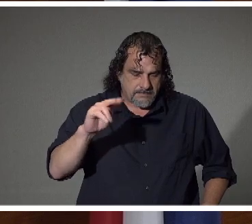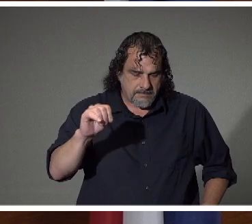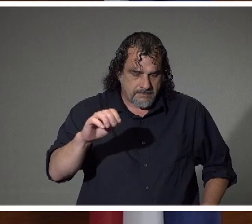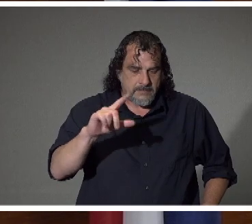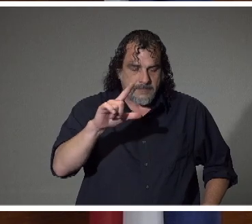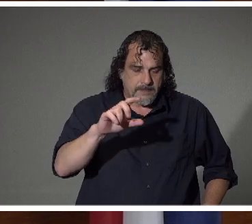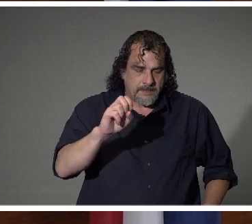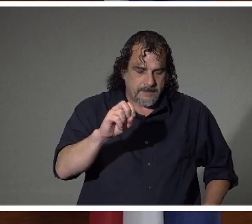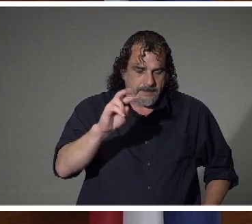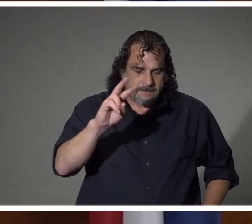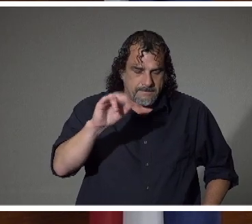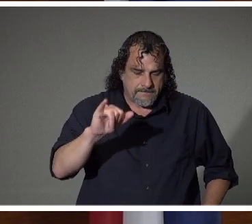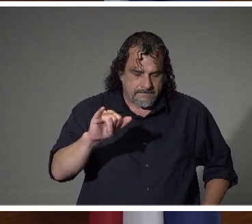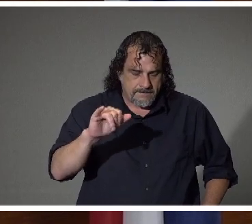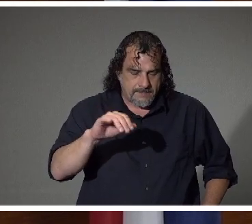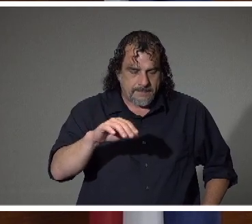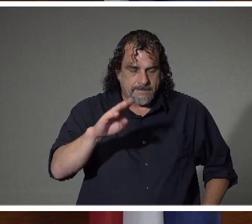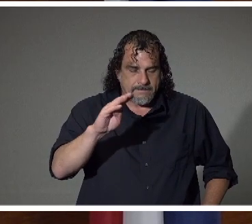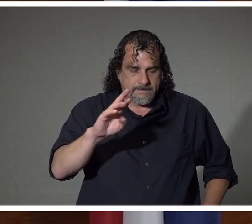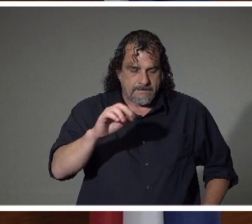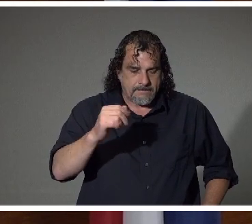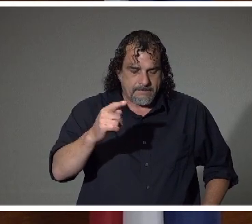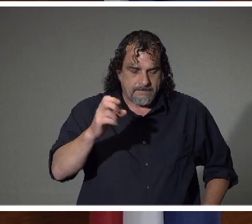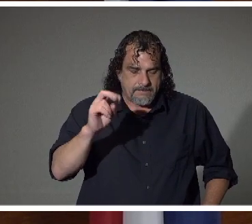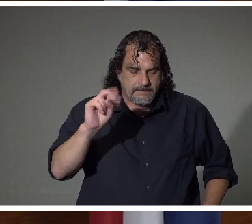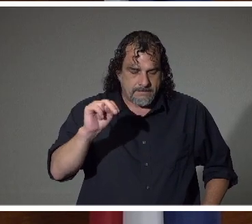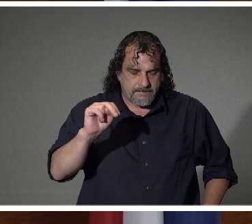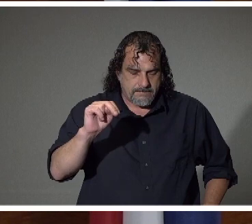Runnels, and Brendan Hamburg.